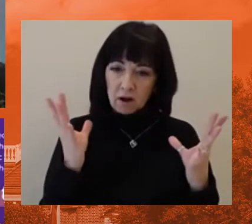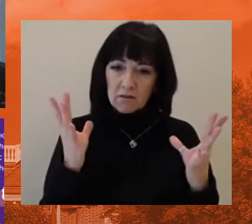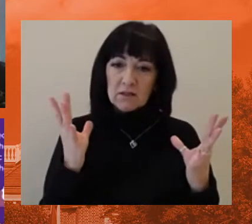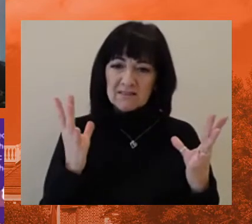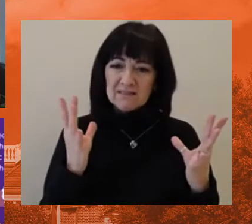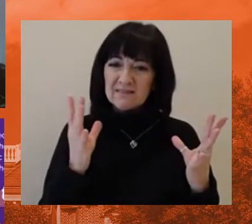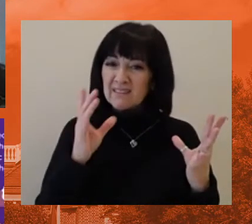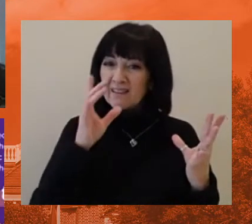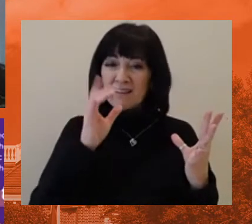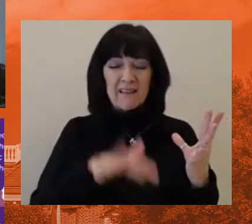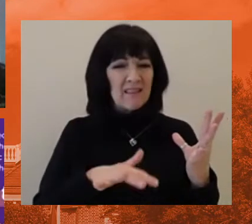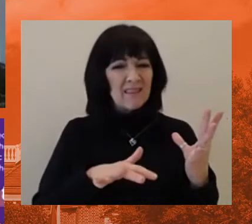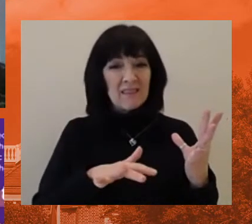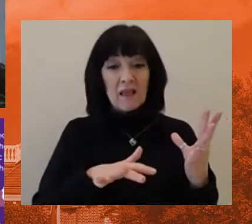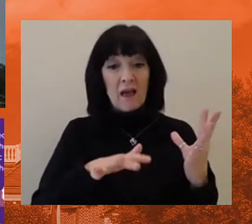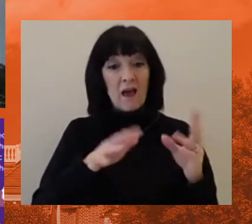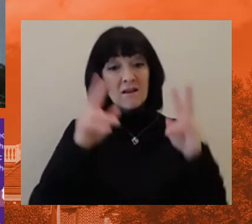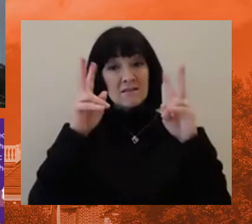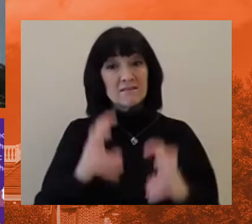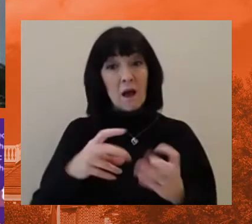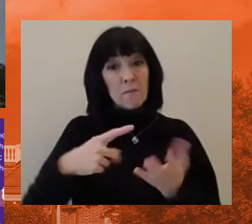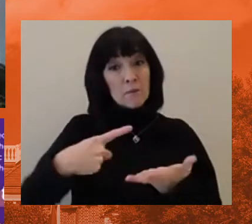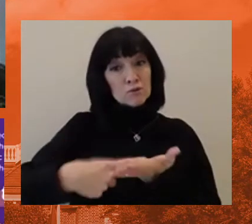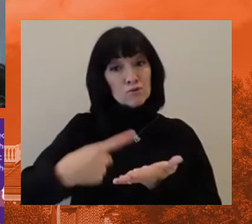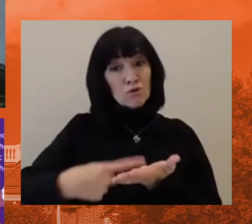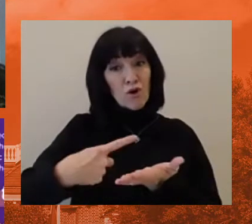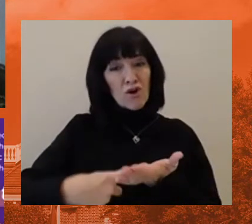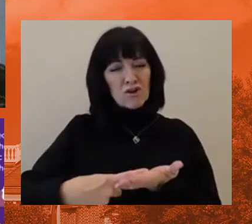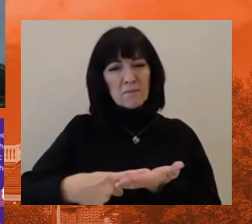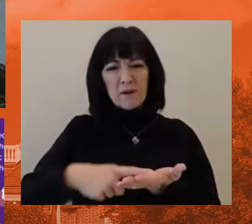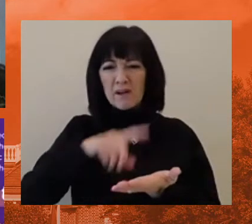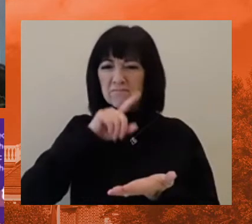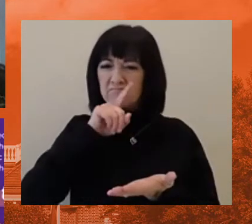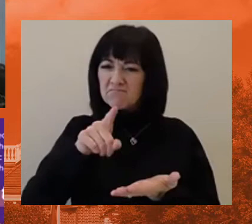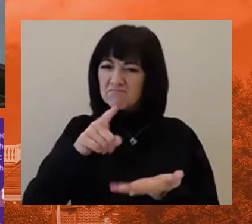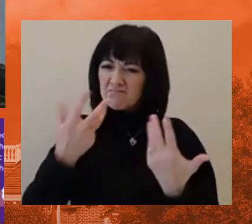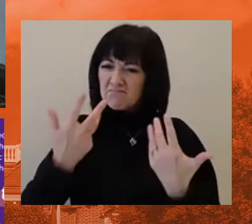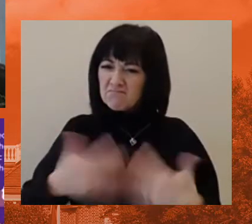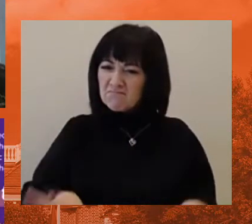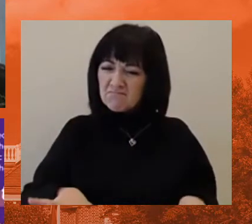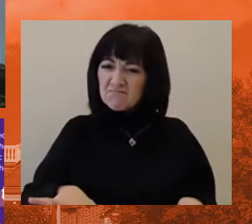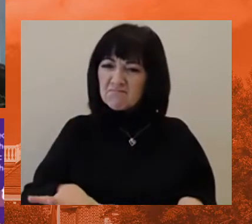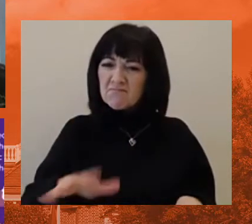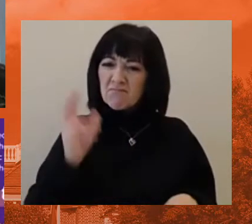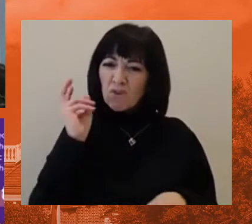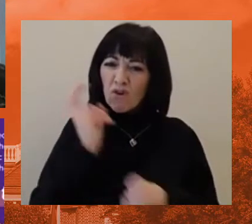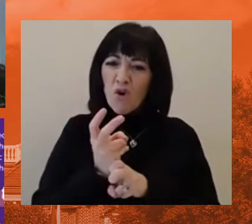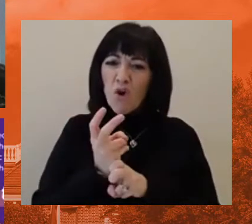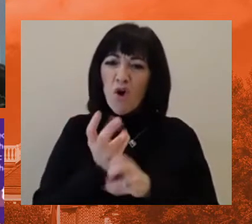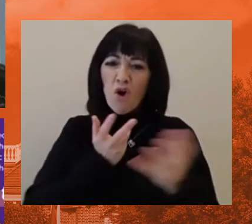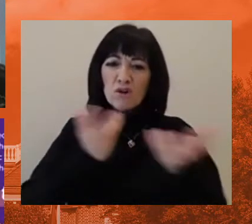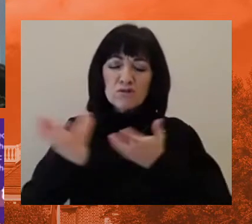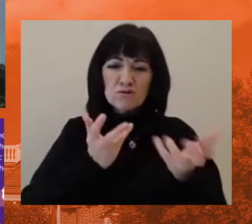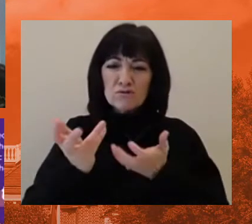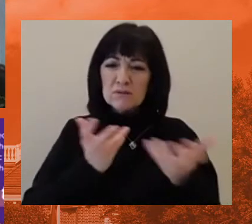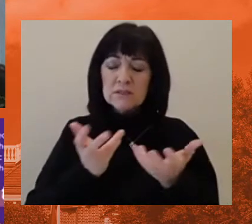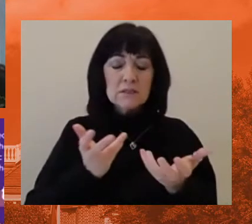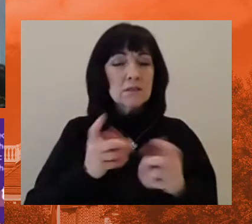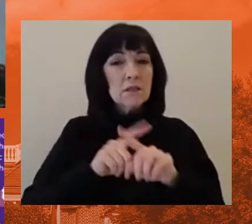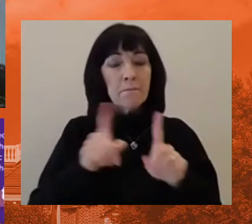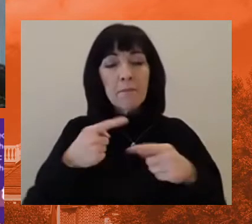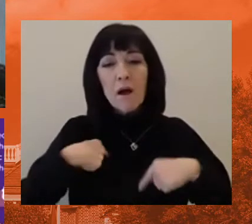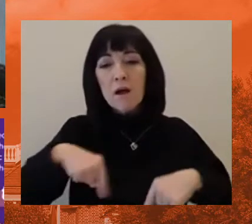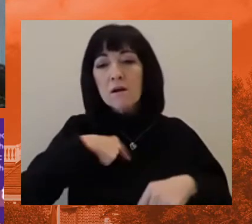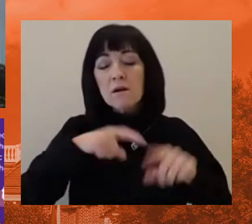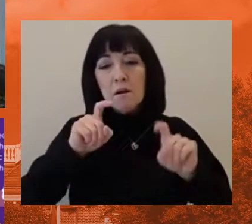hard subject to talk about. Violence in any situation is unacceptable, and we need to shine a light